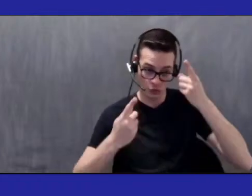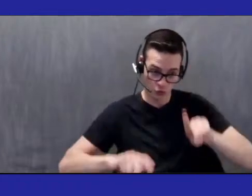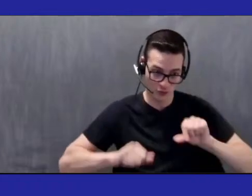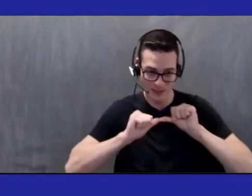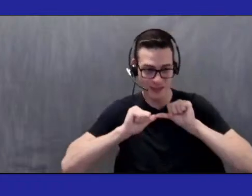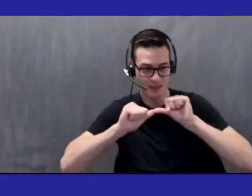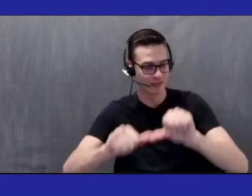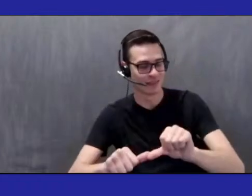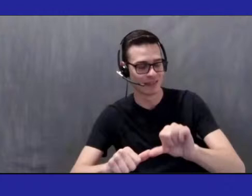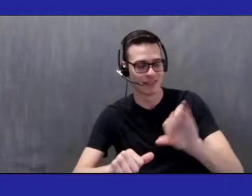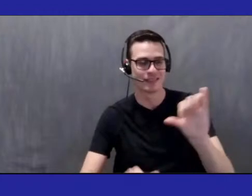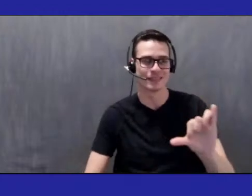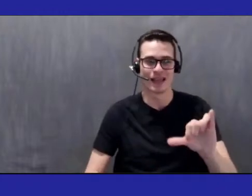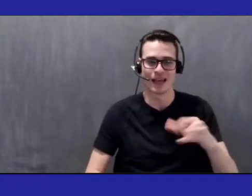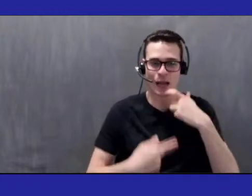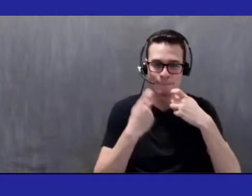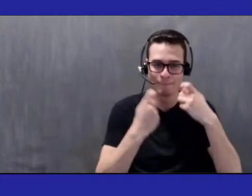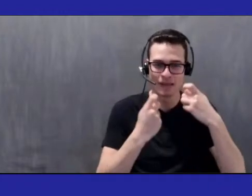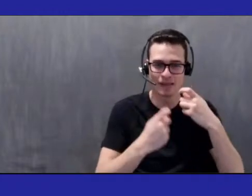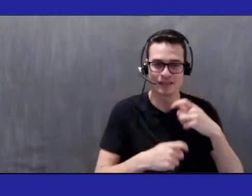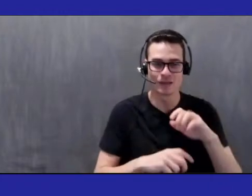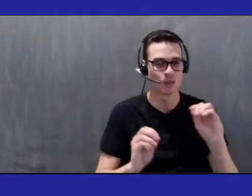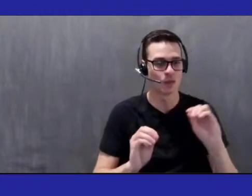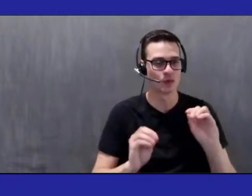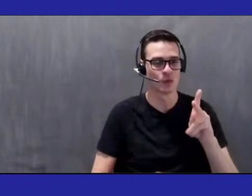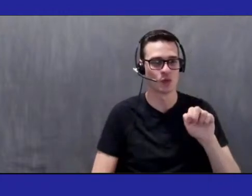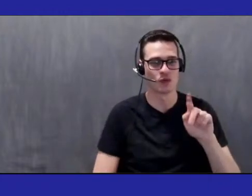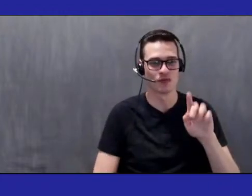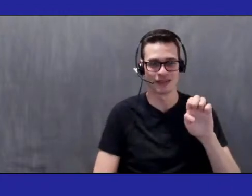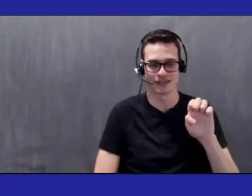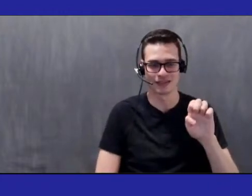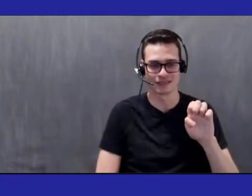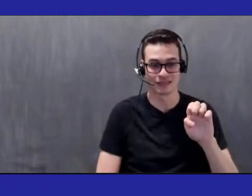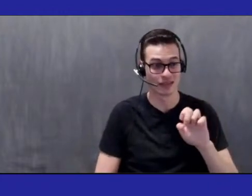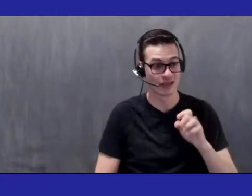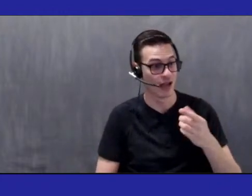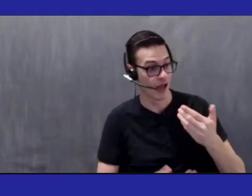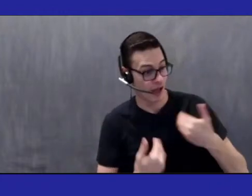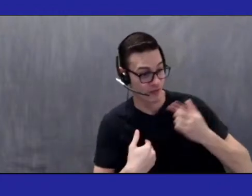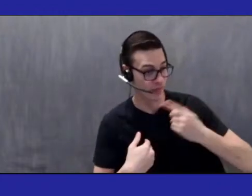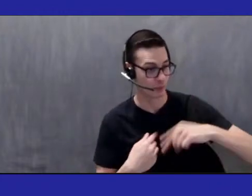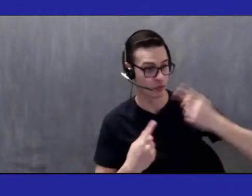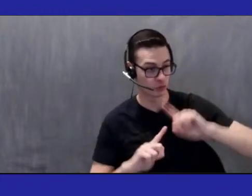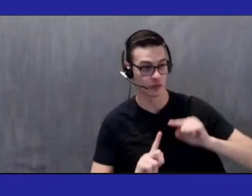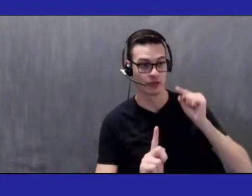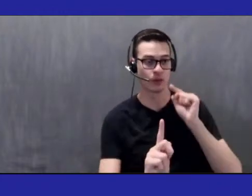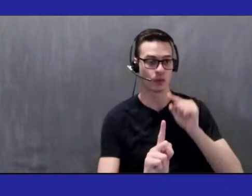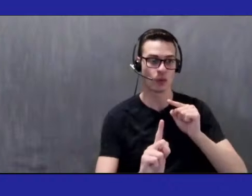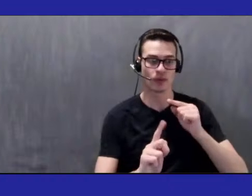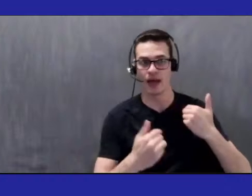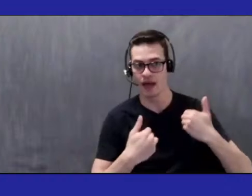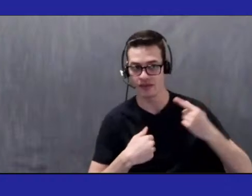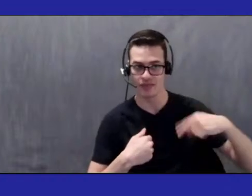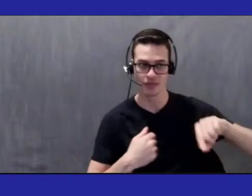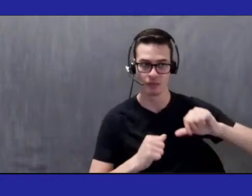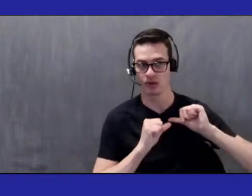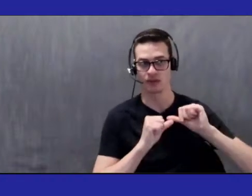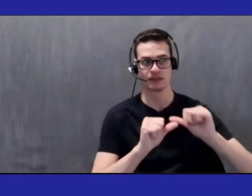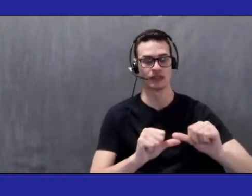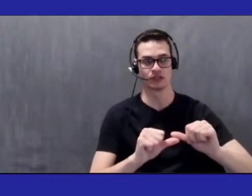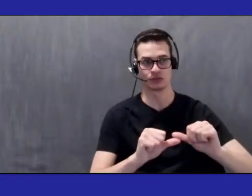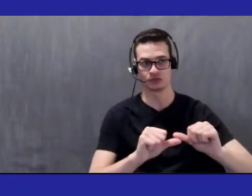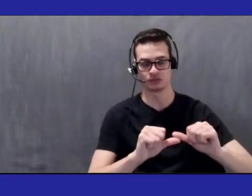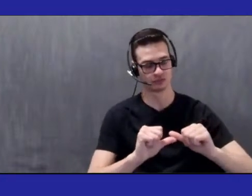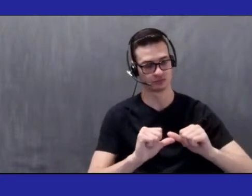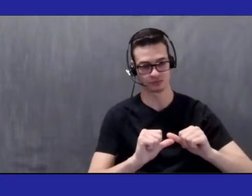pulling teeth Mm-hmm. with no Novocaine. Getting them to agree to the goals and just having them follow the rules is pretty difficult. So